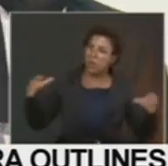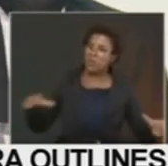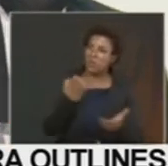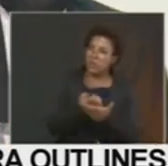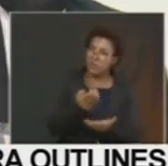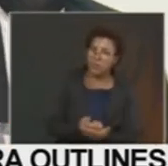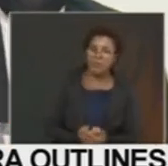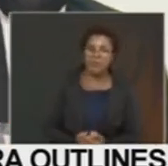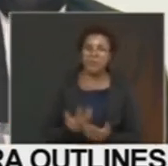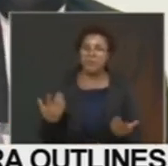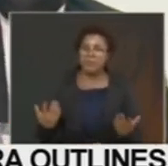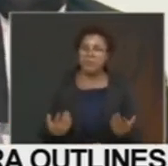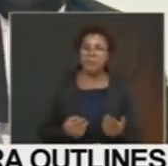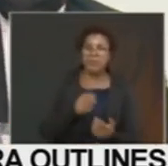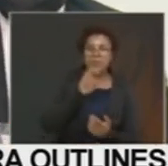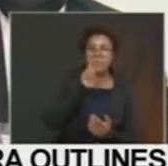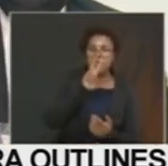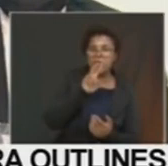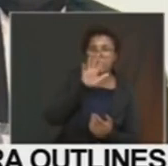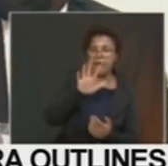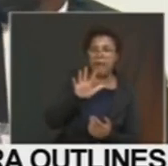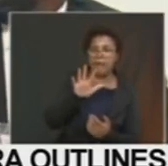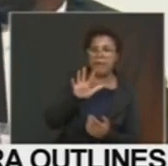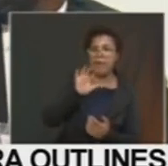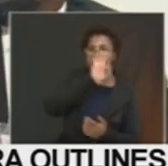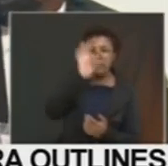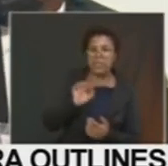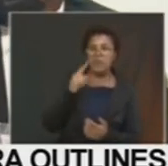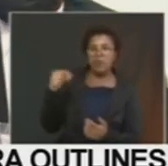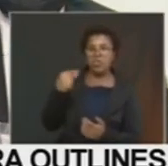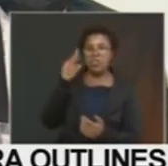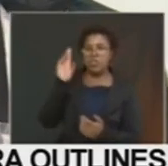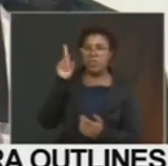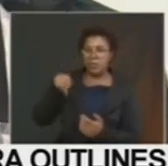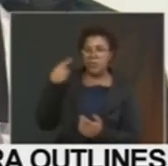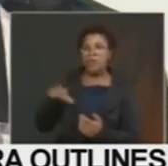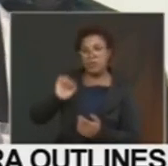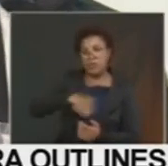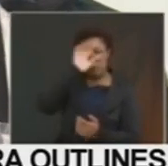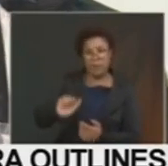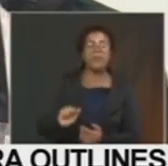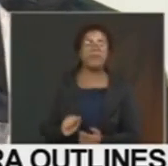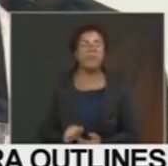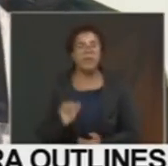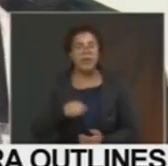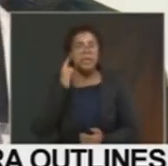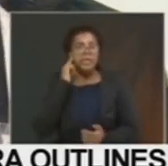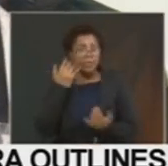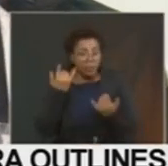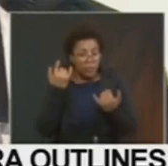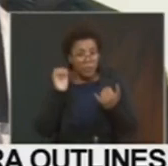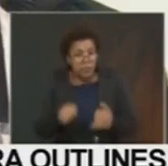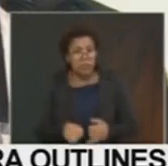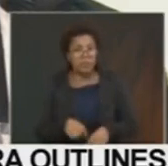constituting 35% of the GDP of South Africa. As I say, even in the most difficult time as we tackle these